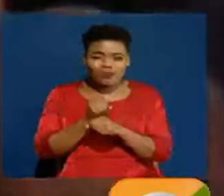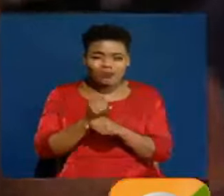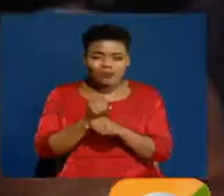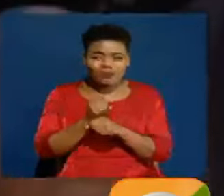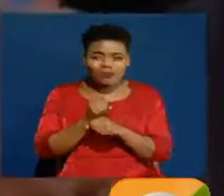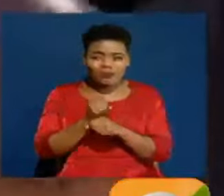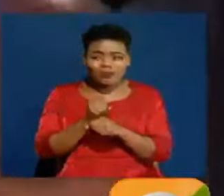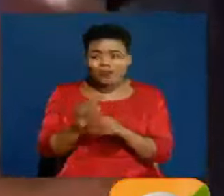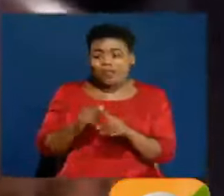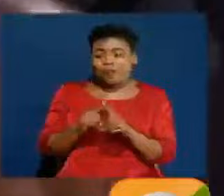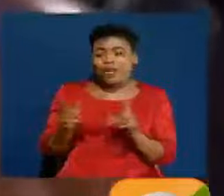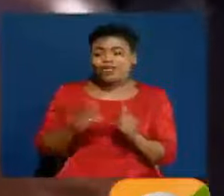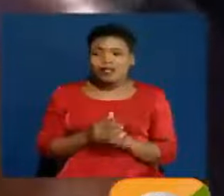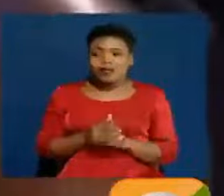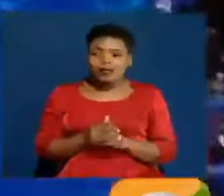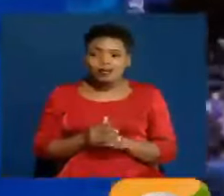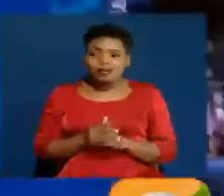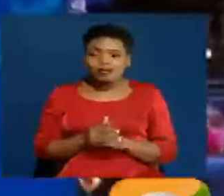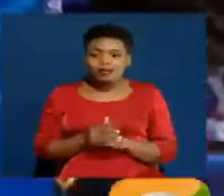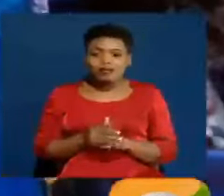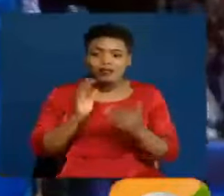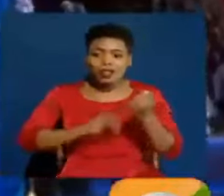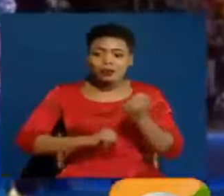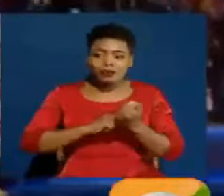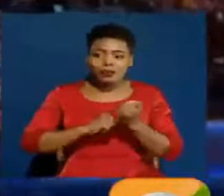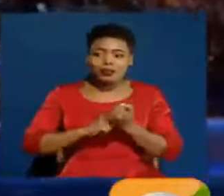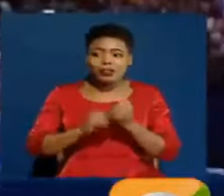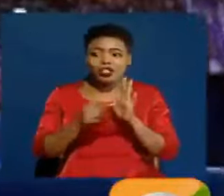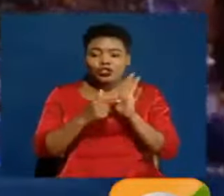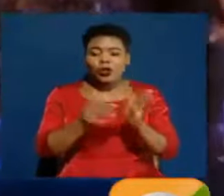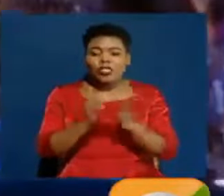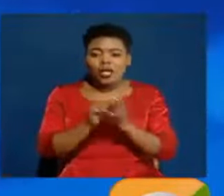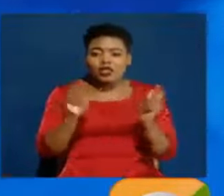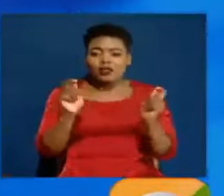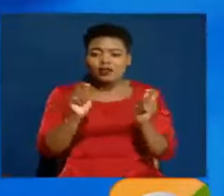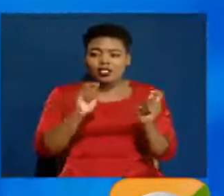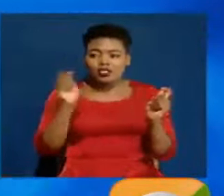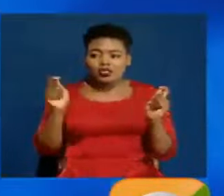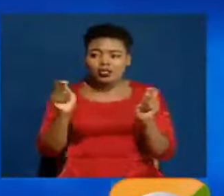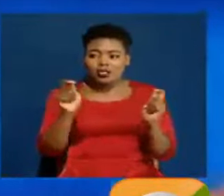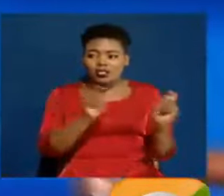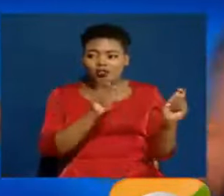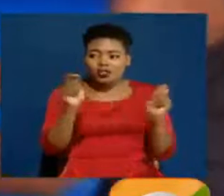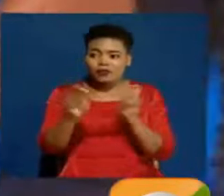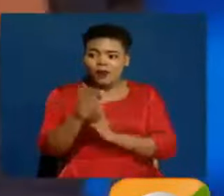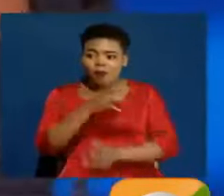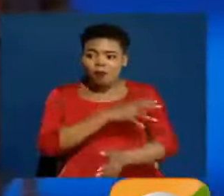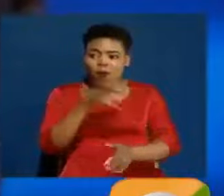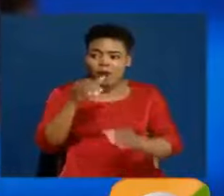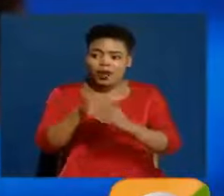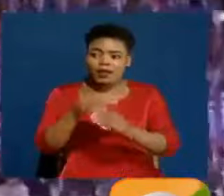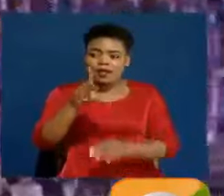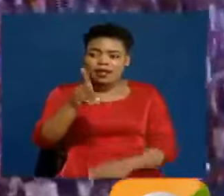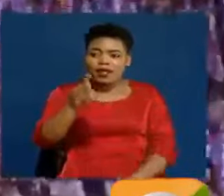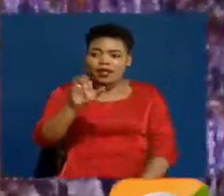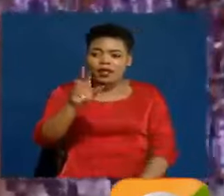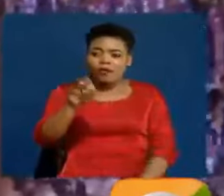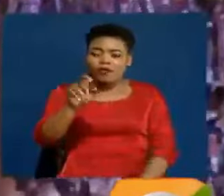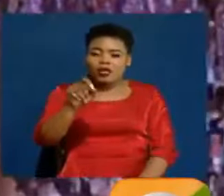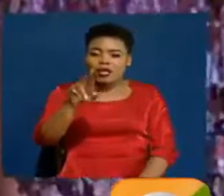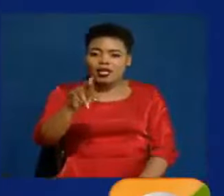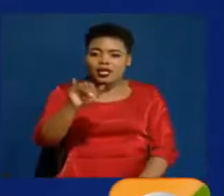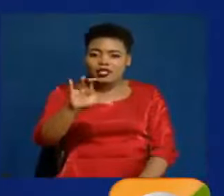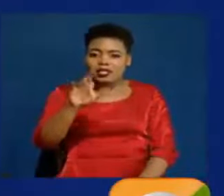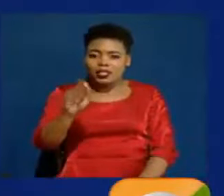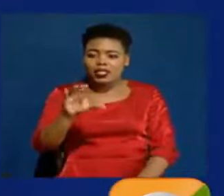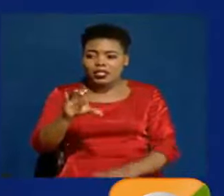But aside from the solidarity on display, it showed the transfer of power within the Democratic Party through the